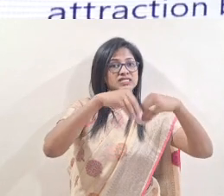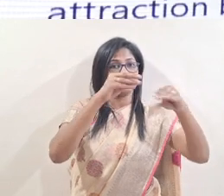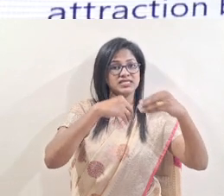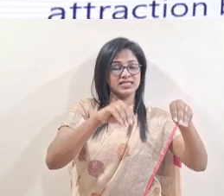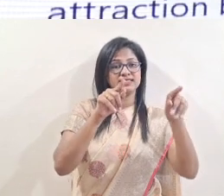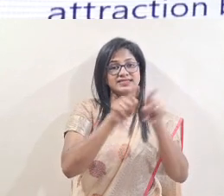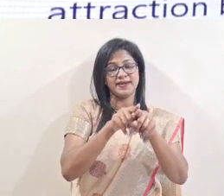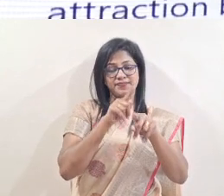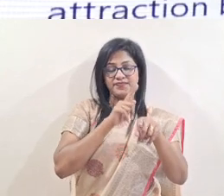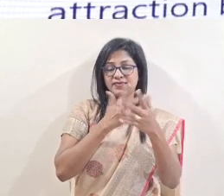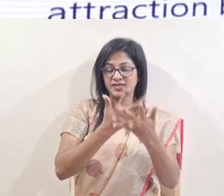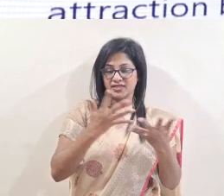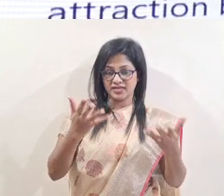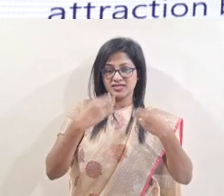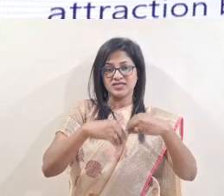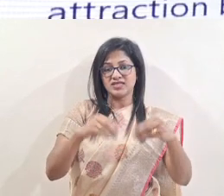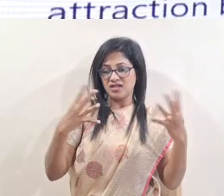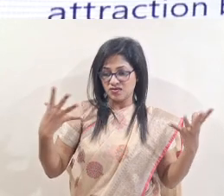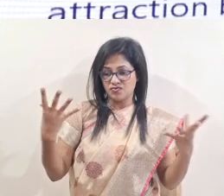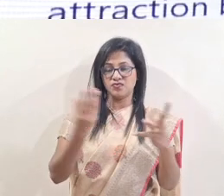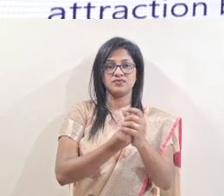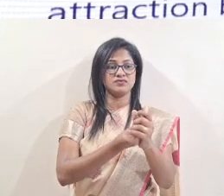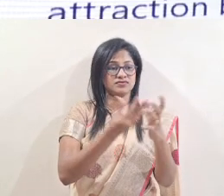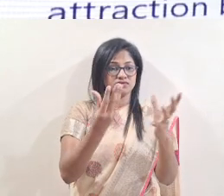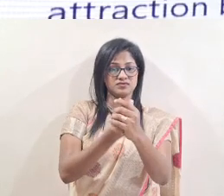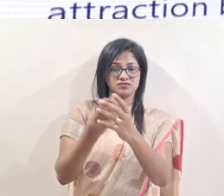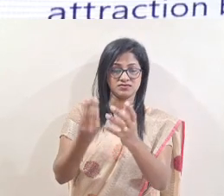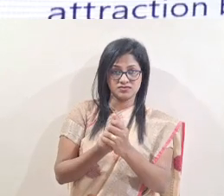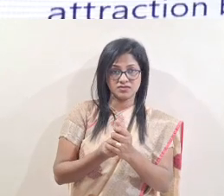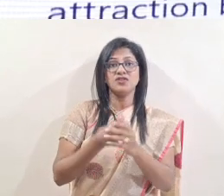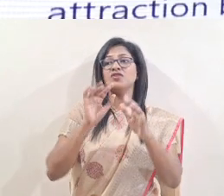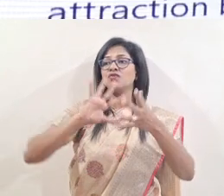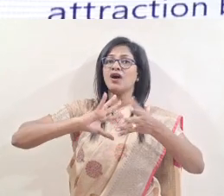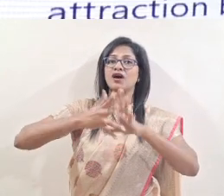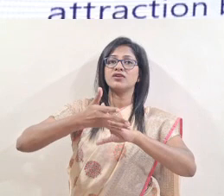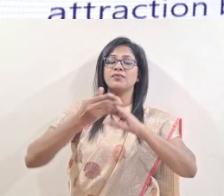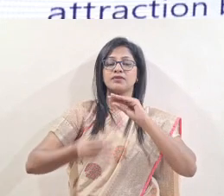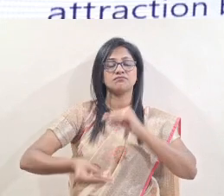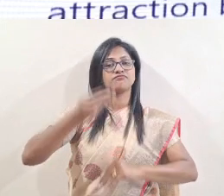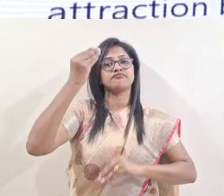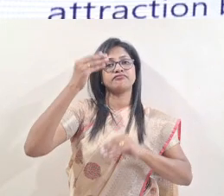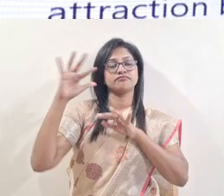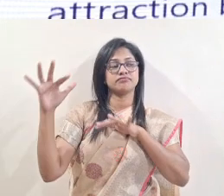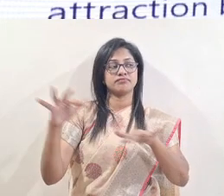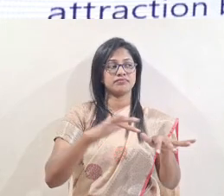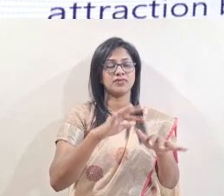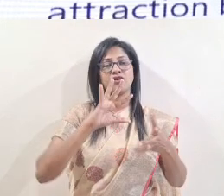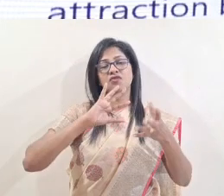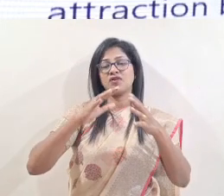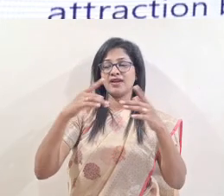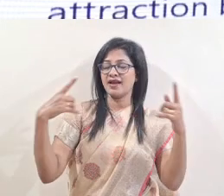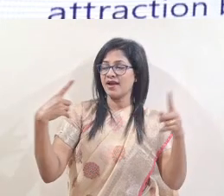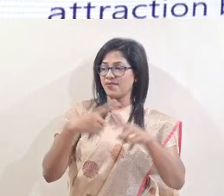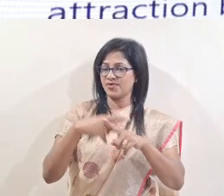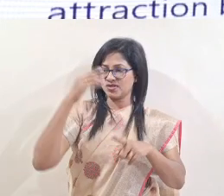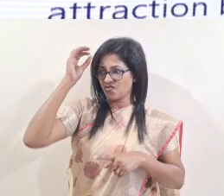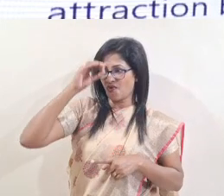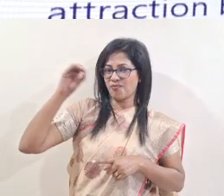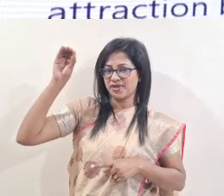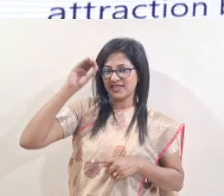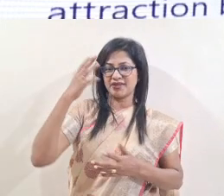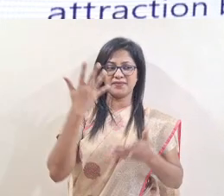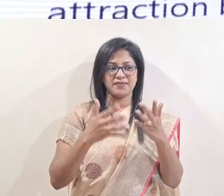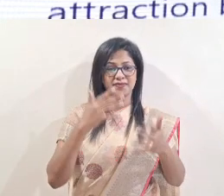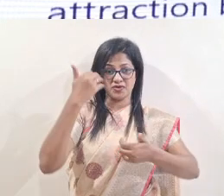together, it actually increases the overall customer footfall, contrary to the opinion that maybe because of the